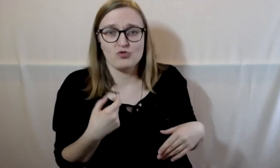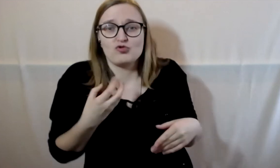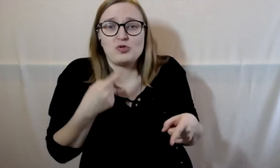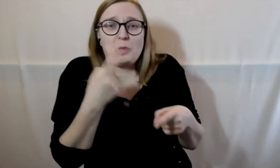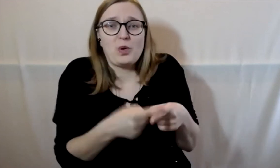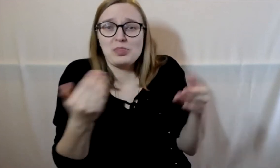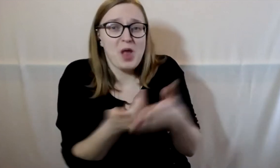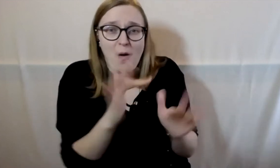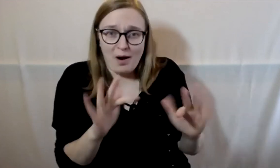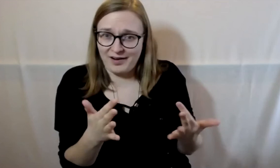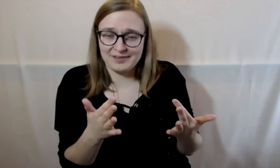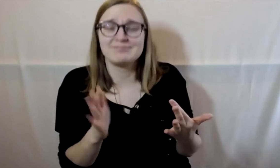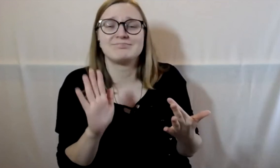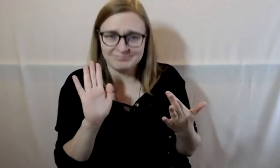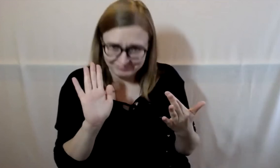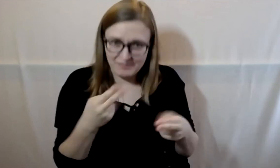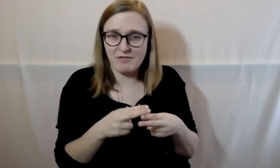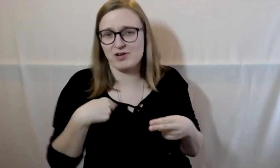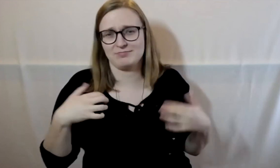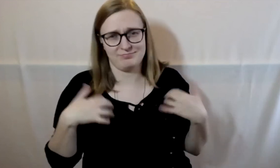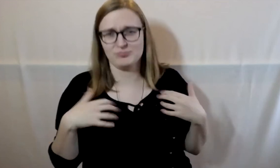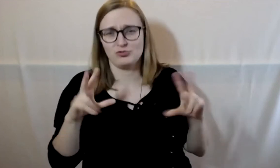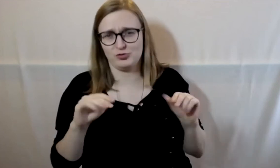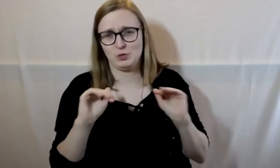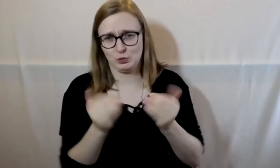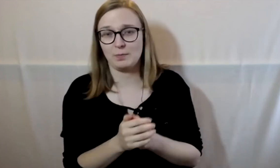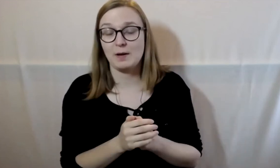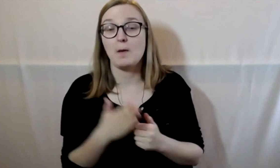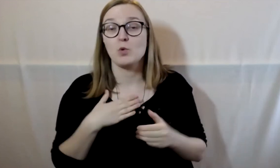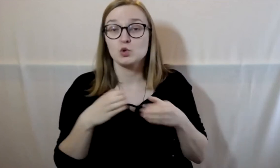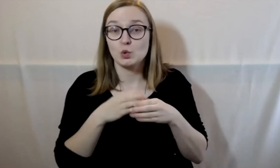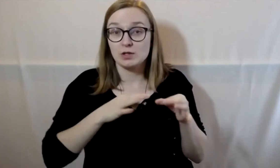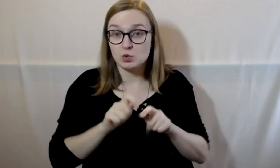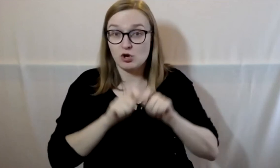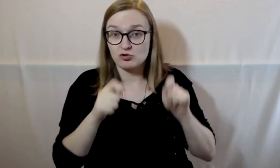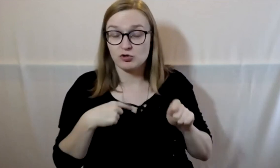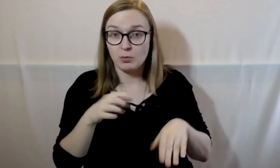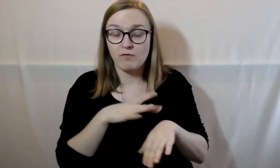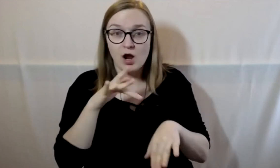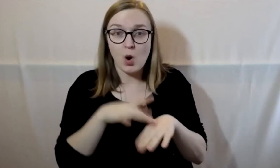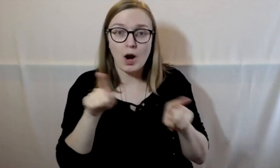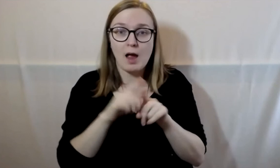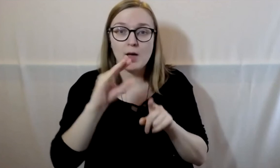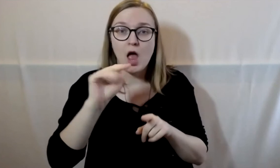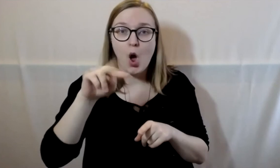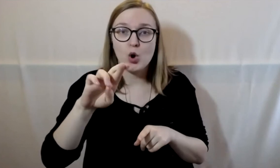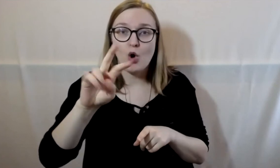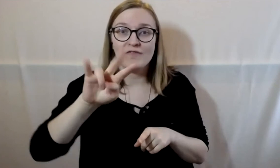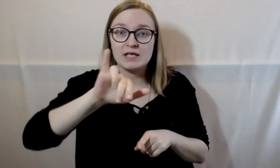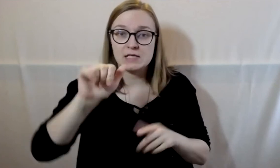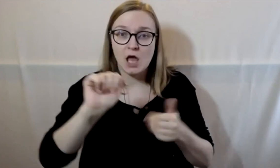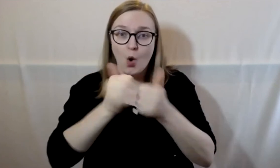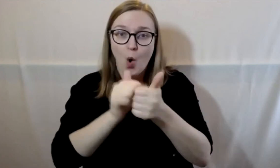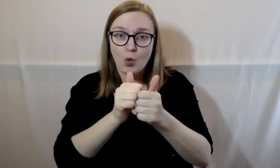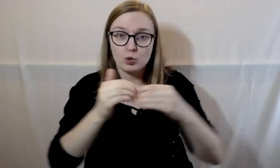I will be very short, I think. At the beginning of our discussion, I felt like on Eurovision contest stage,